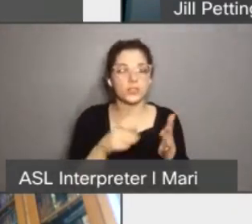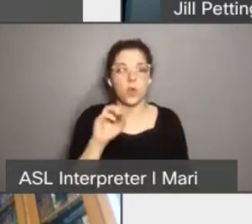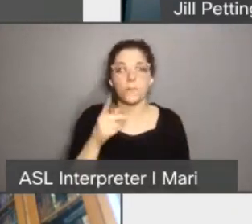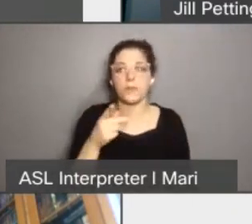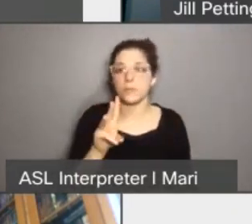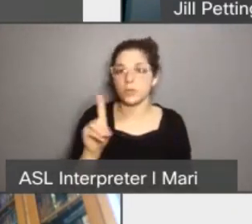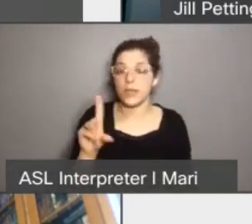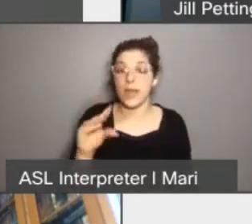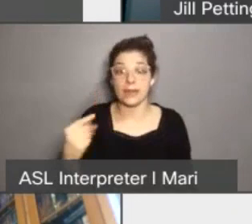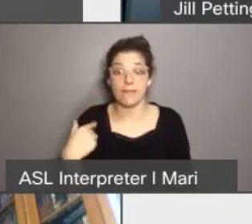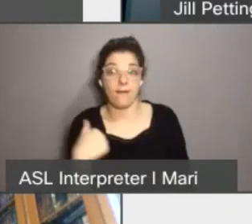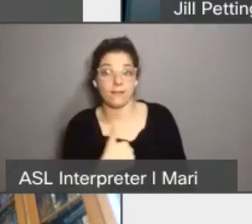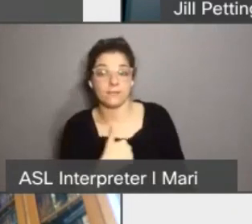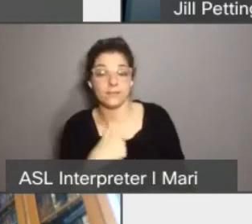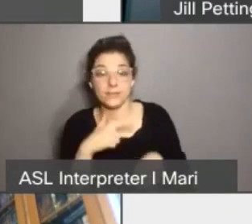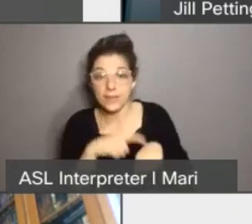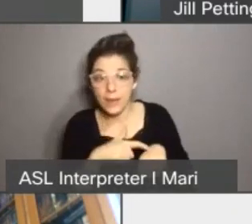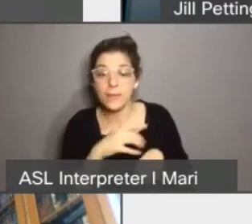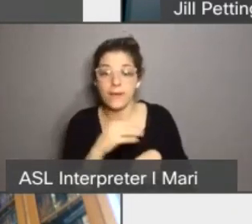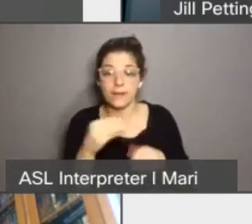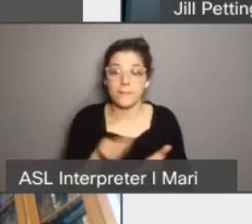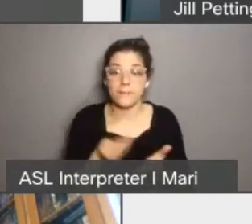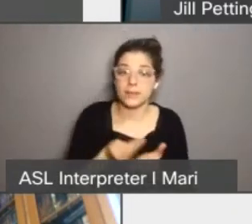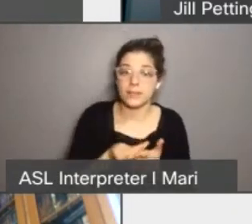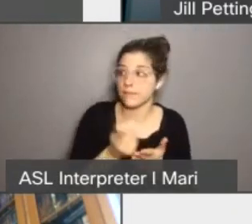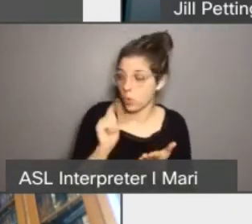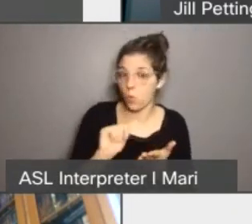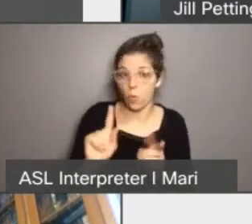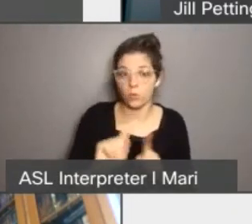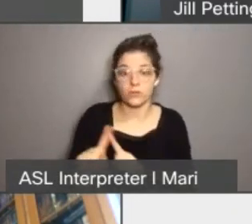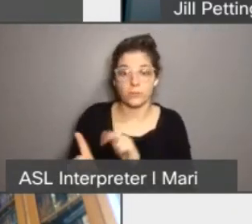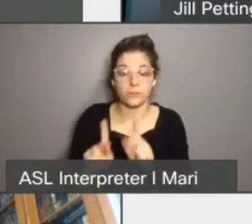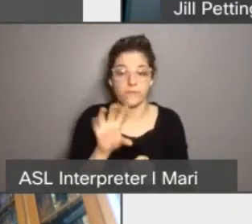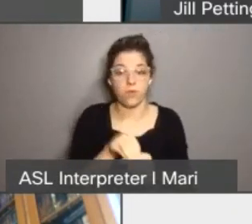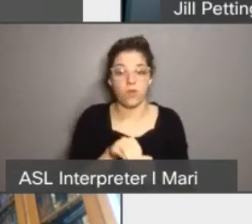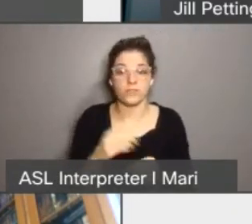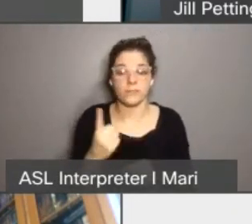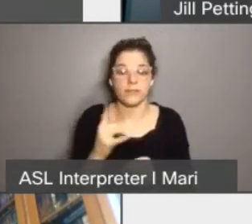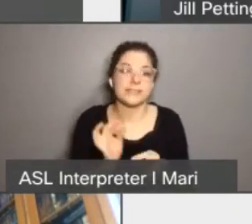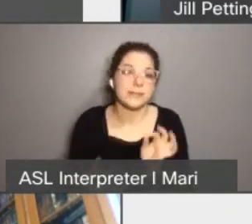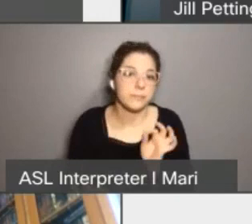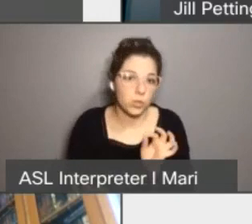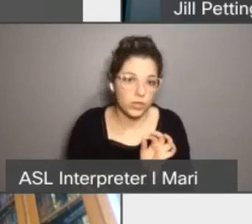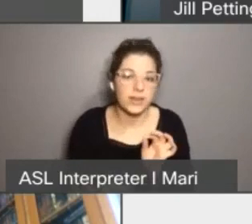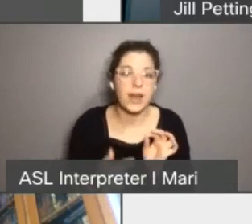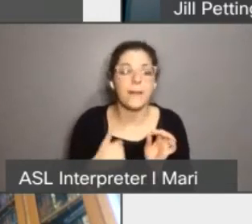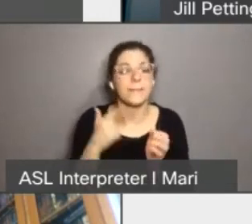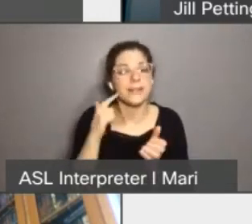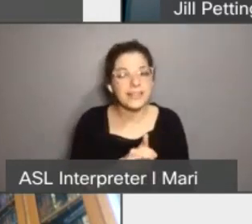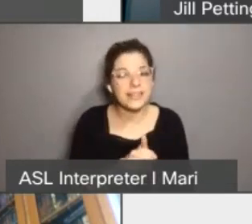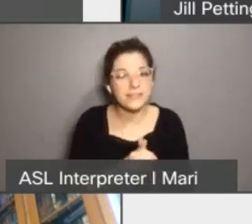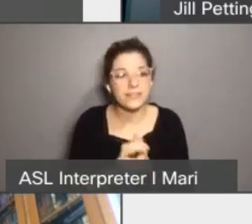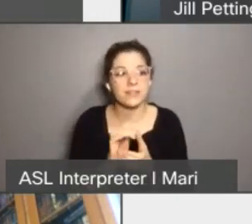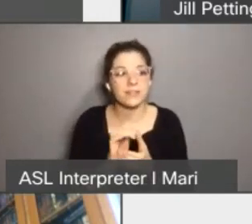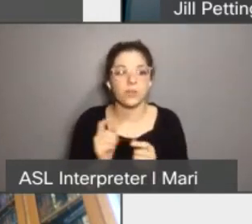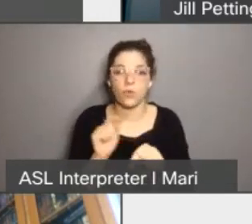OPWDD and us all time and money for all these people to be involved in something that's so simple. And I believe it harks